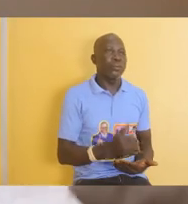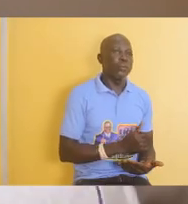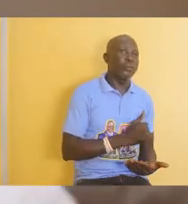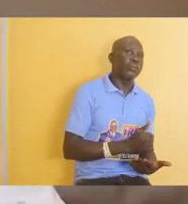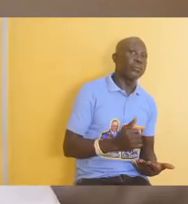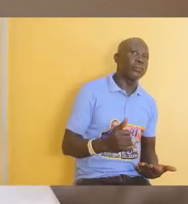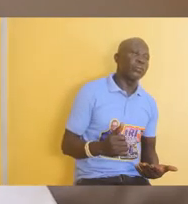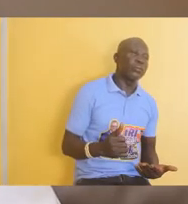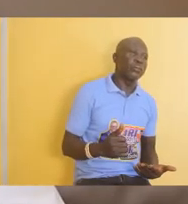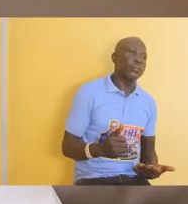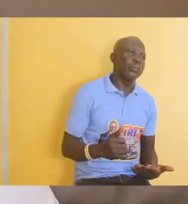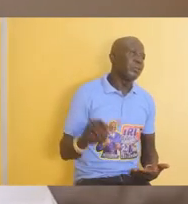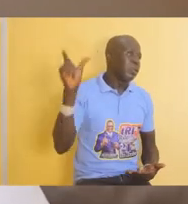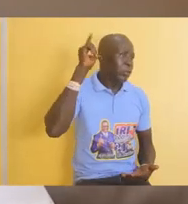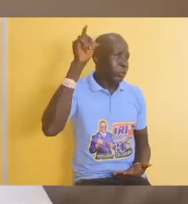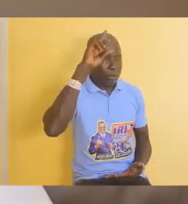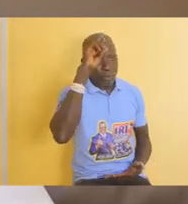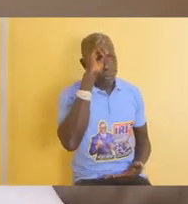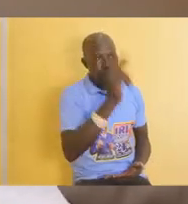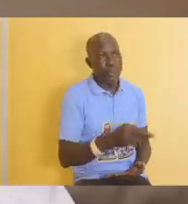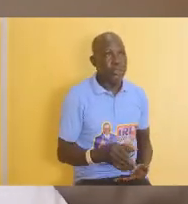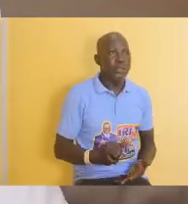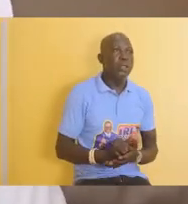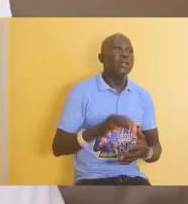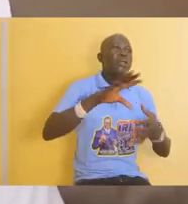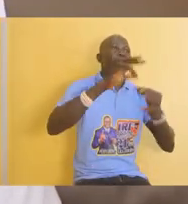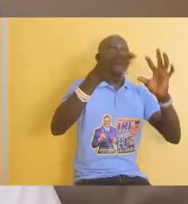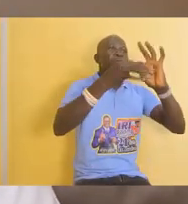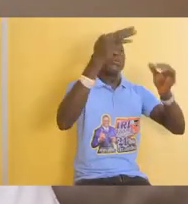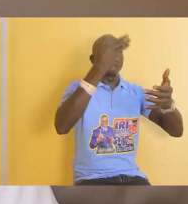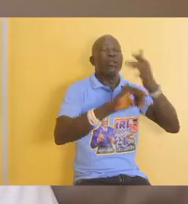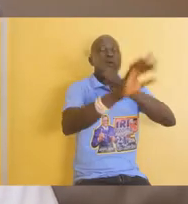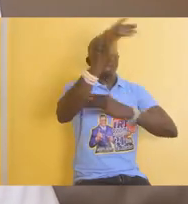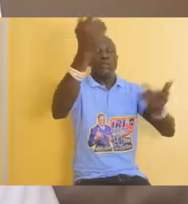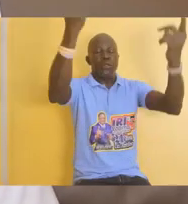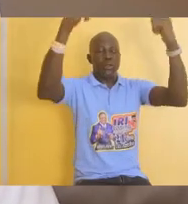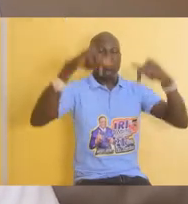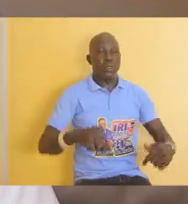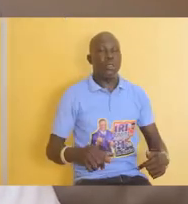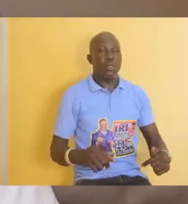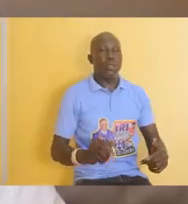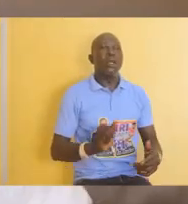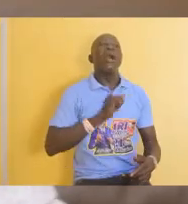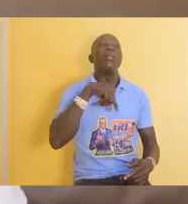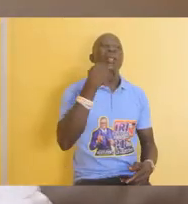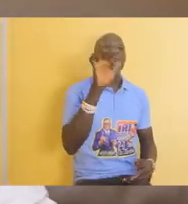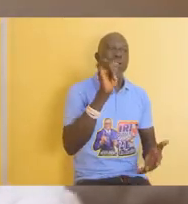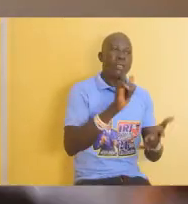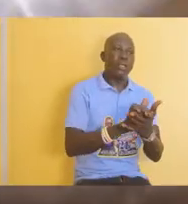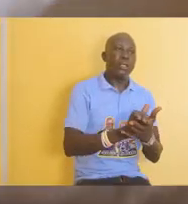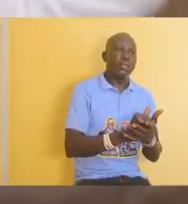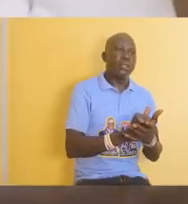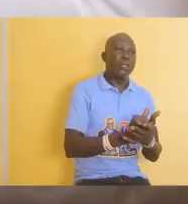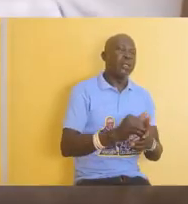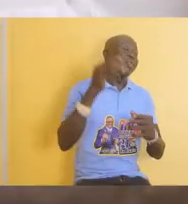satan ya go egbo mi sir this is to me sir emi olorun ti so kale I've got to send it. I told